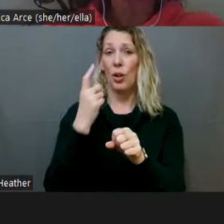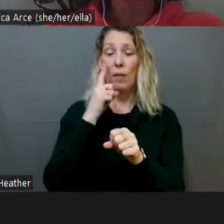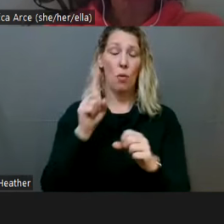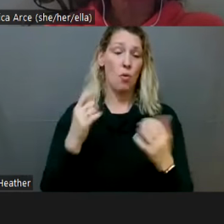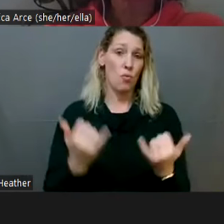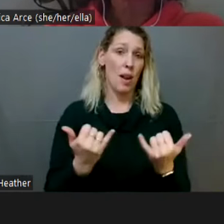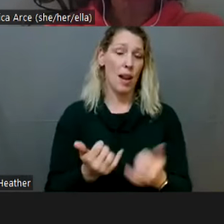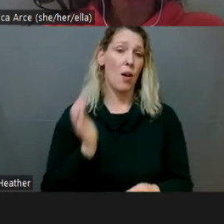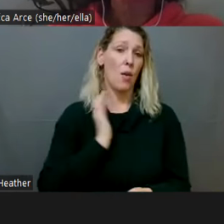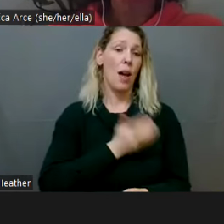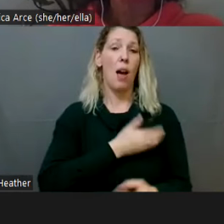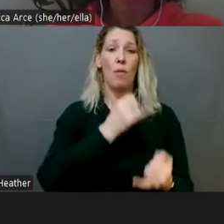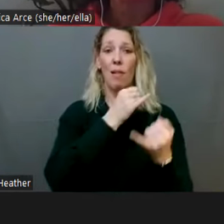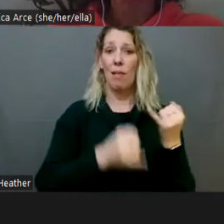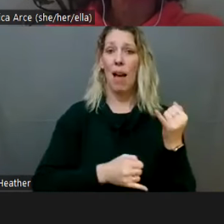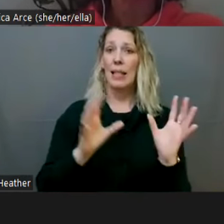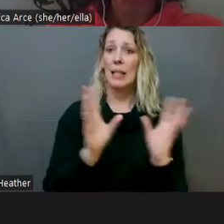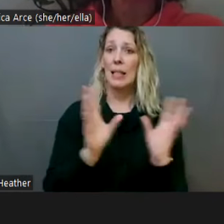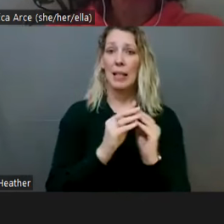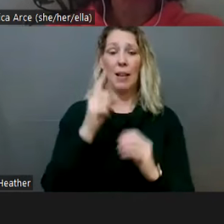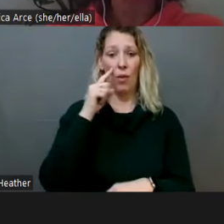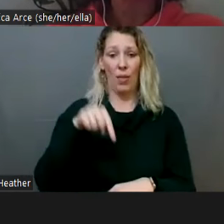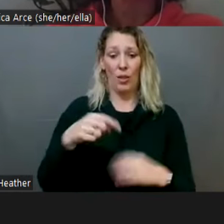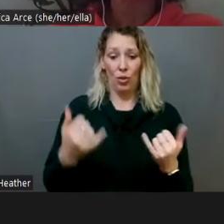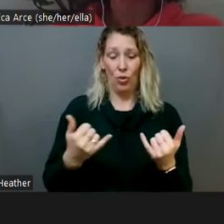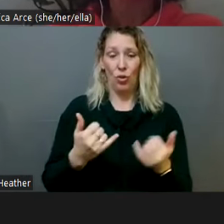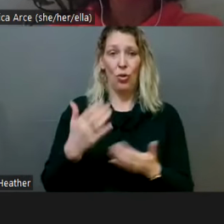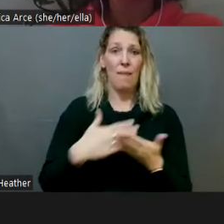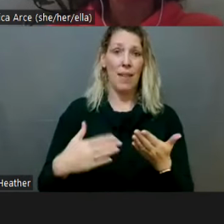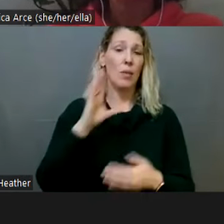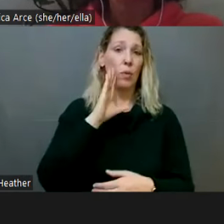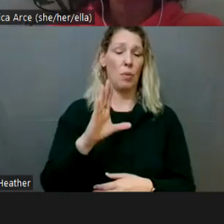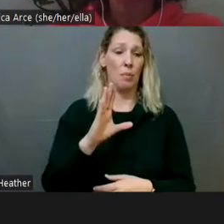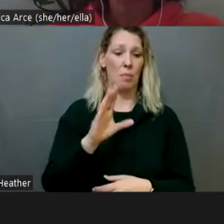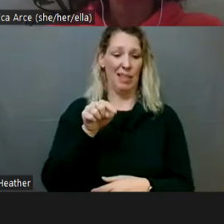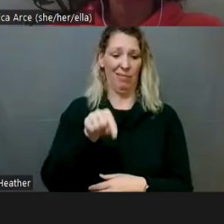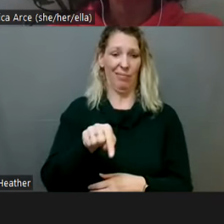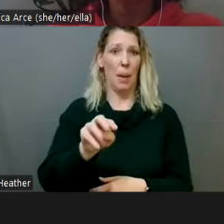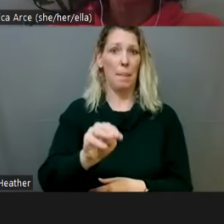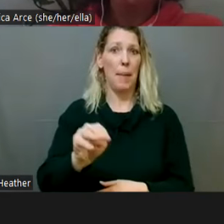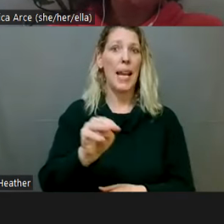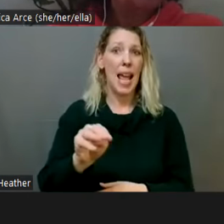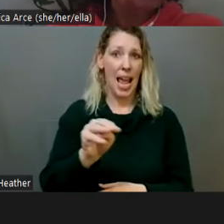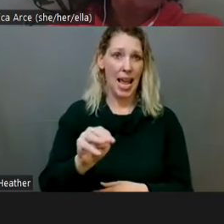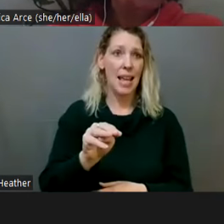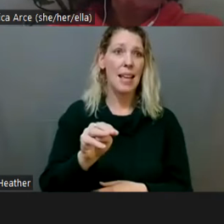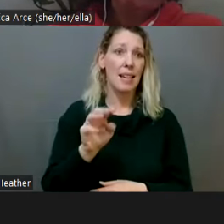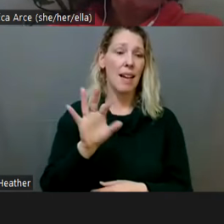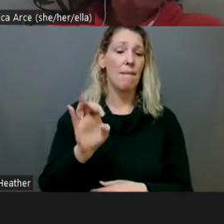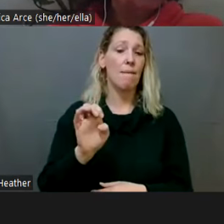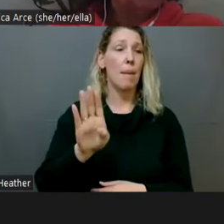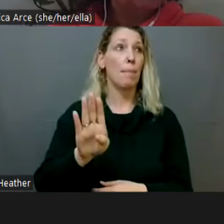now, our last meeting for this current phase is set to be this upcoming Monday,